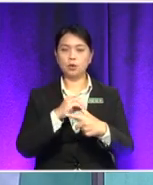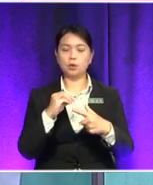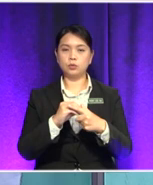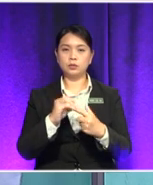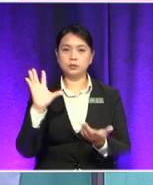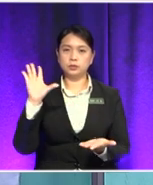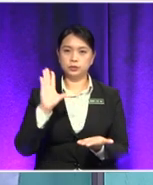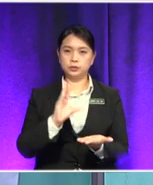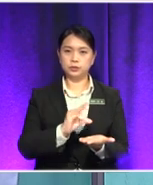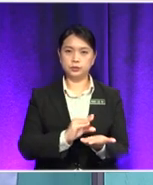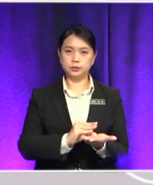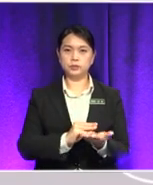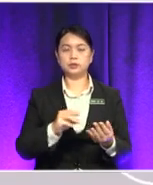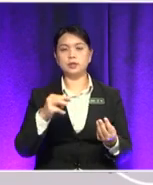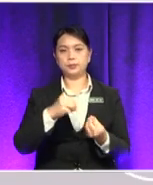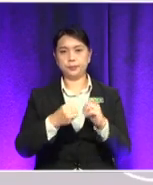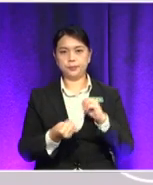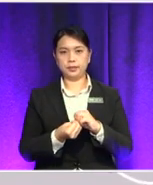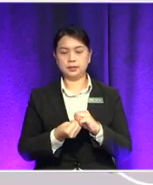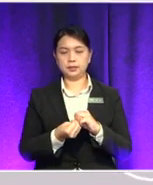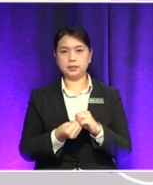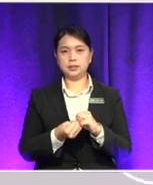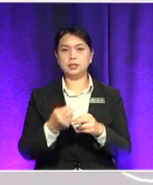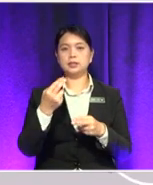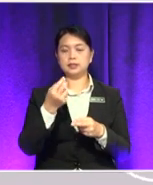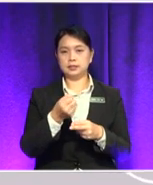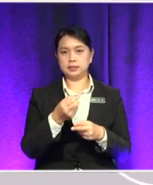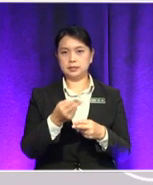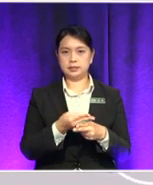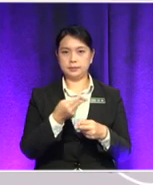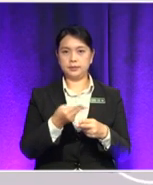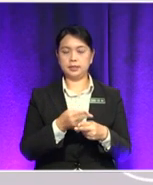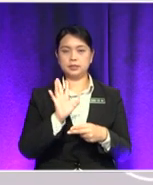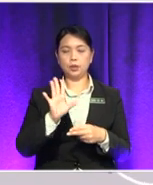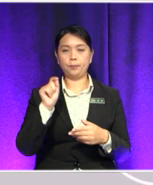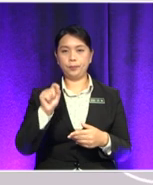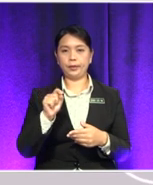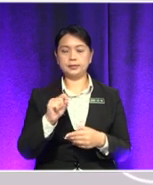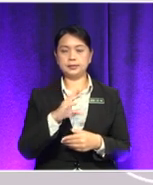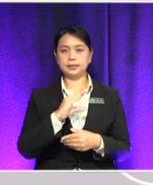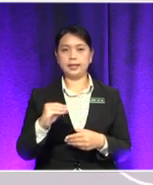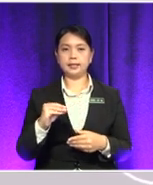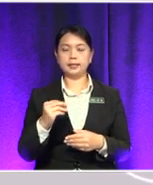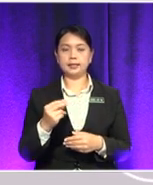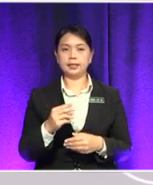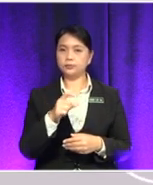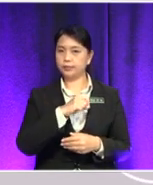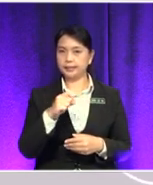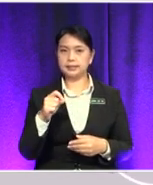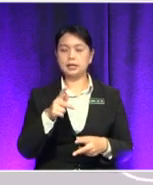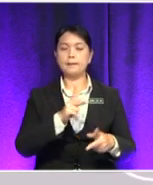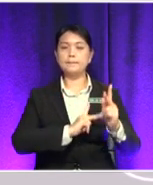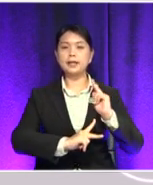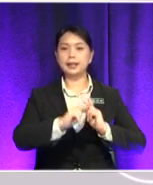closing paragraph, summarize your points and end your letter politely. So don't use aggressive languages or